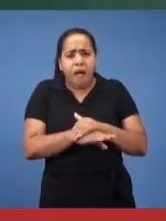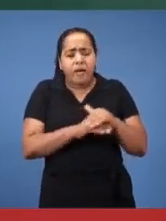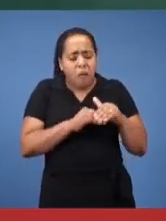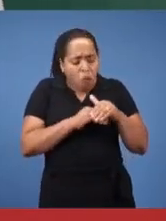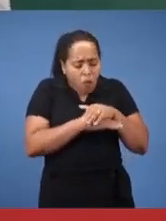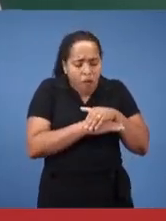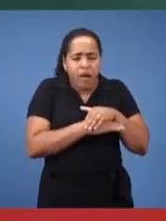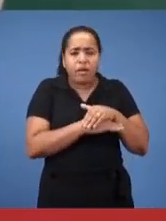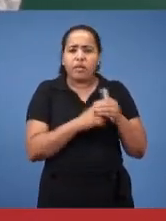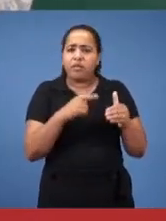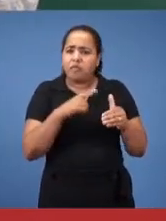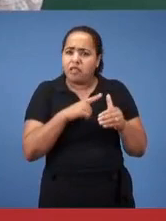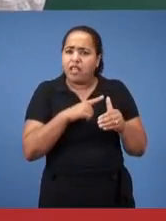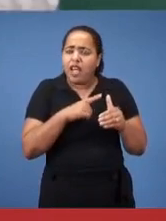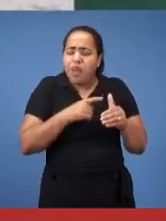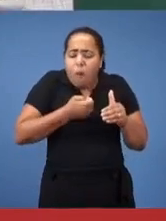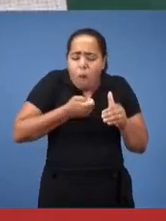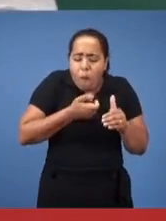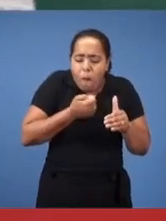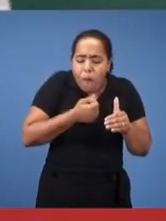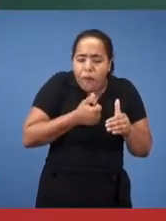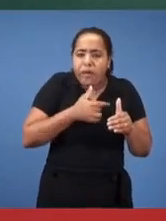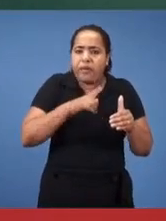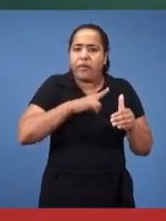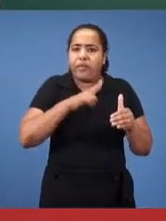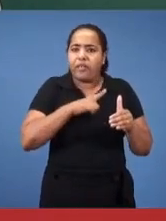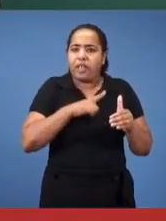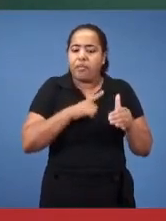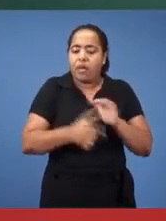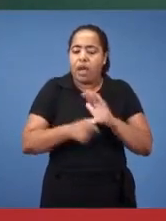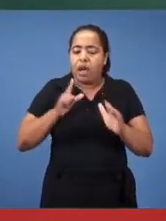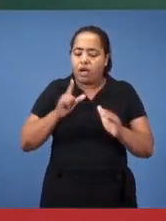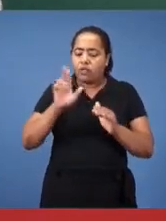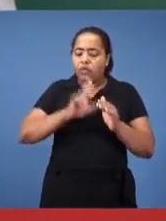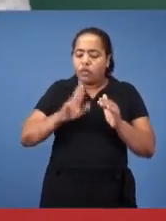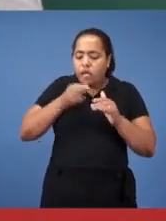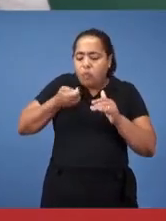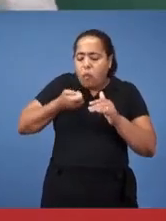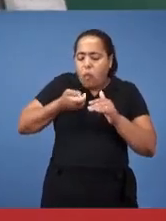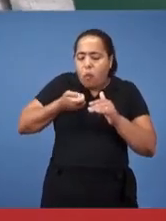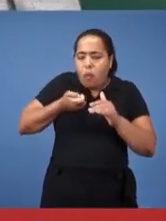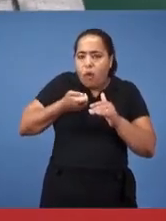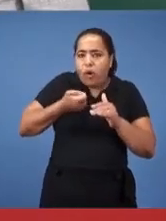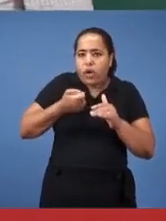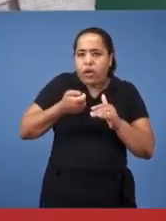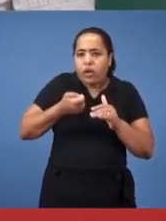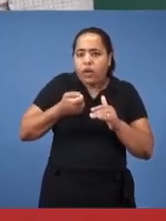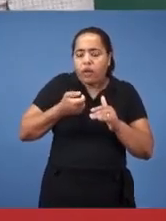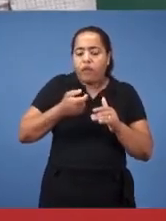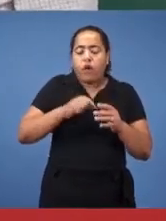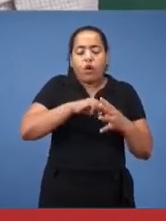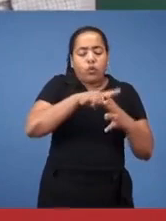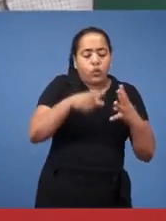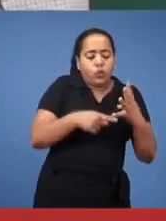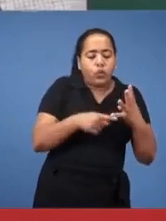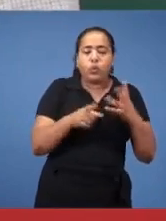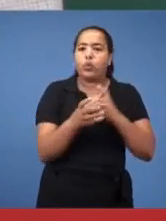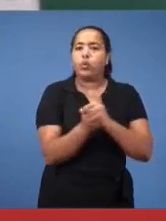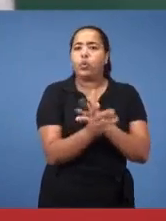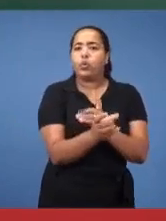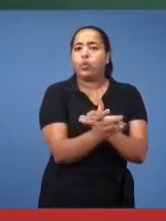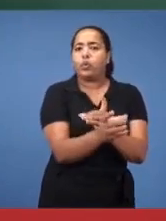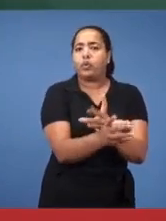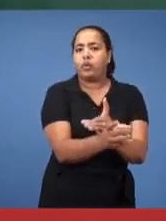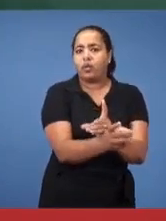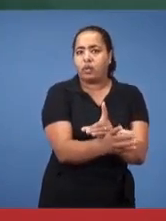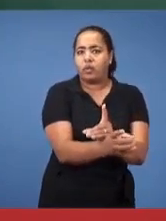Retain a little bit of what exists still, because what was used was just a little bit. There were only